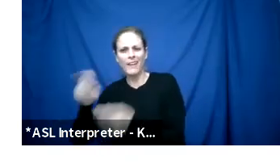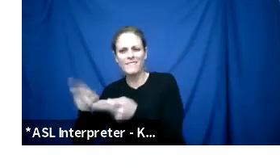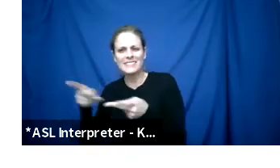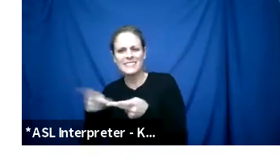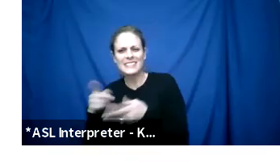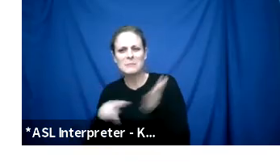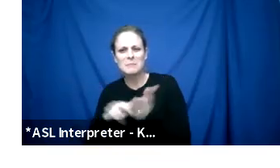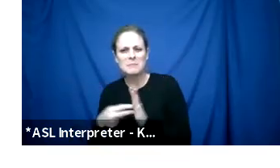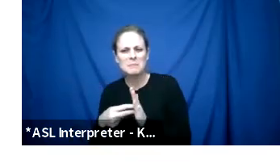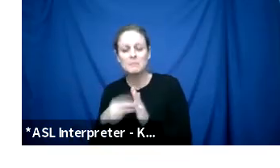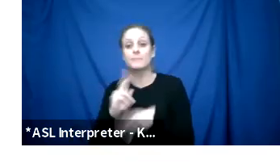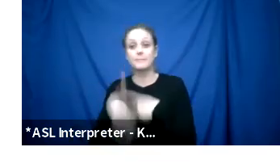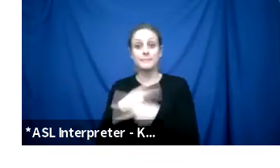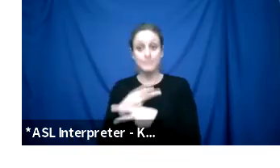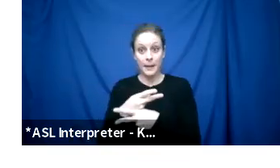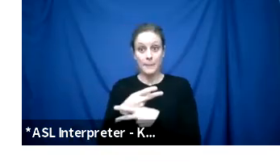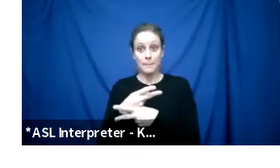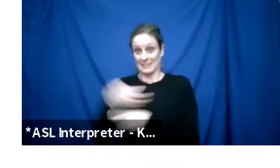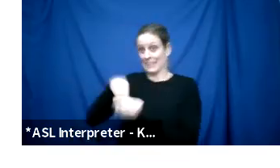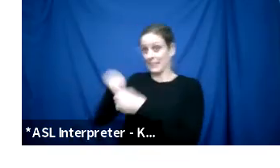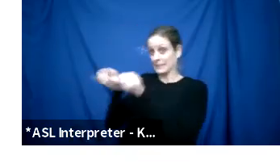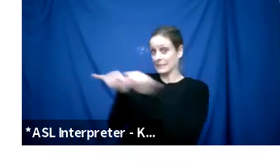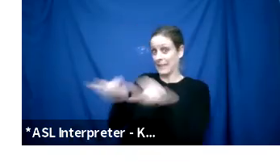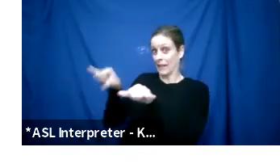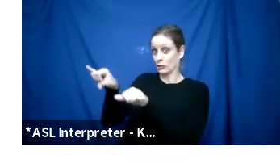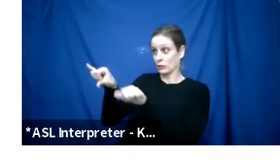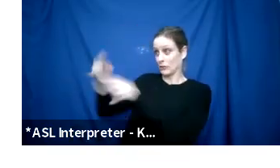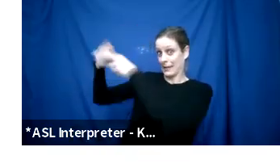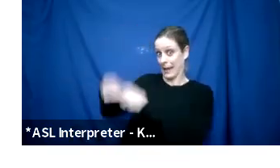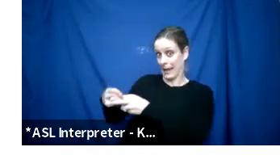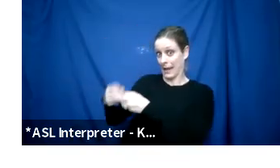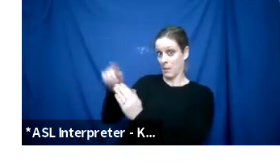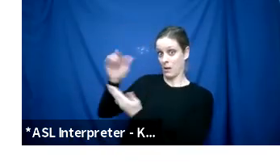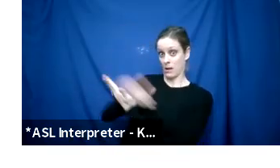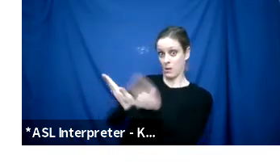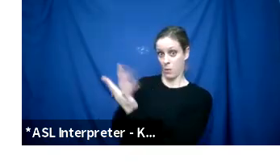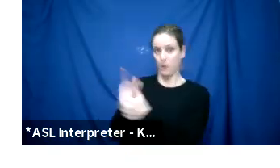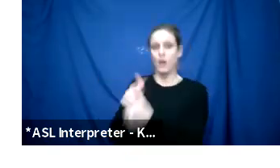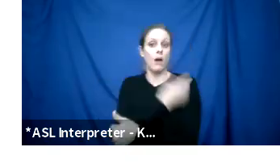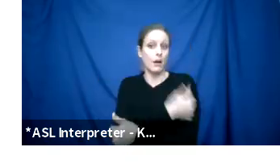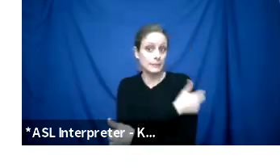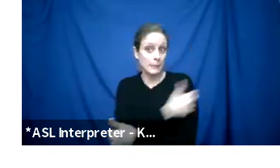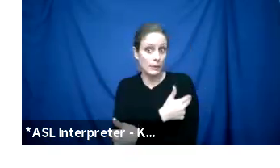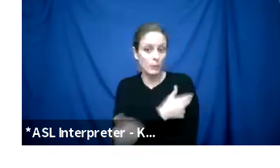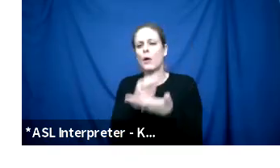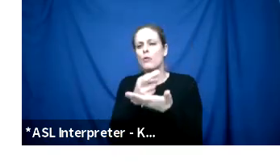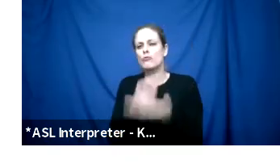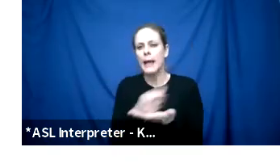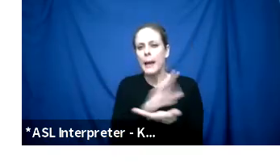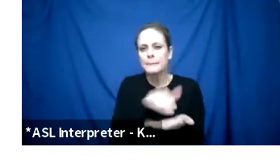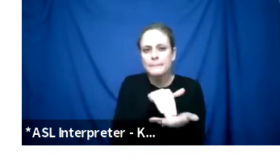of medical facilities called out in the standards are hospitals, rehabilitation facilities, like